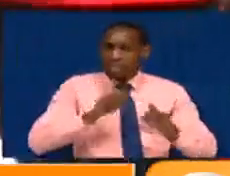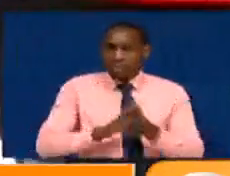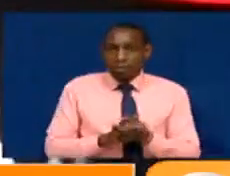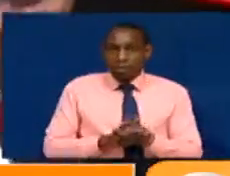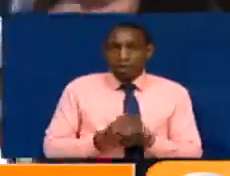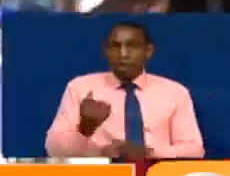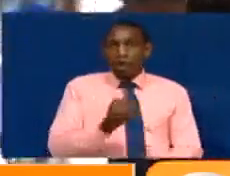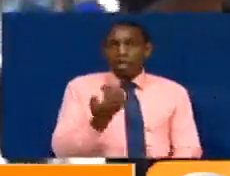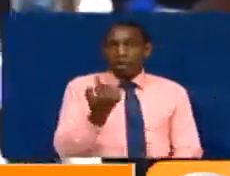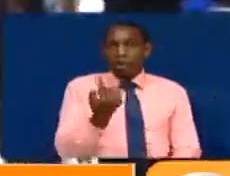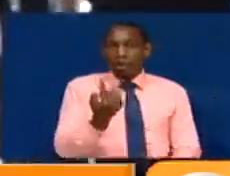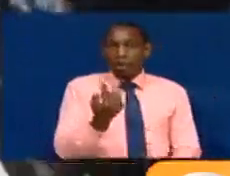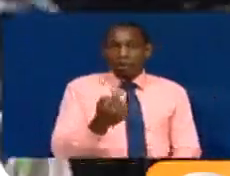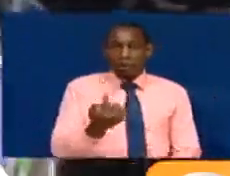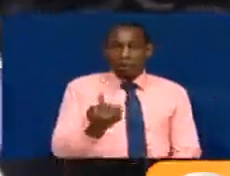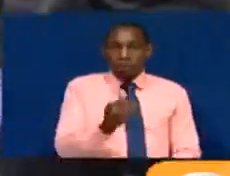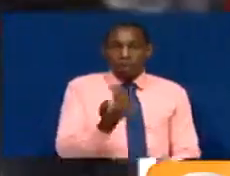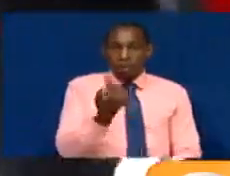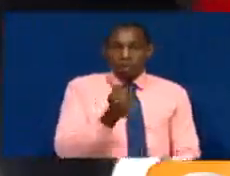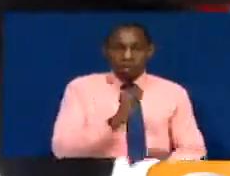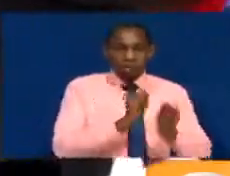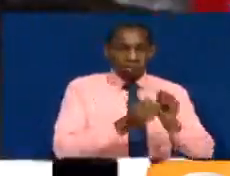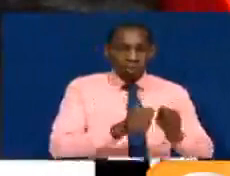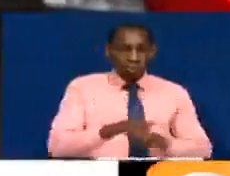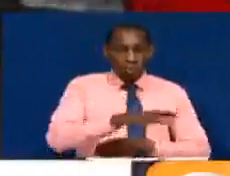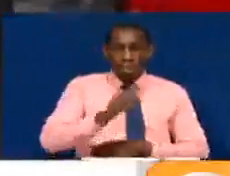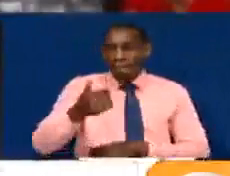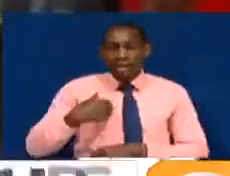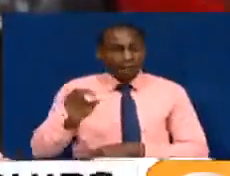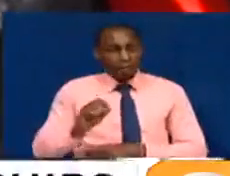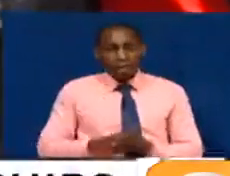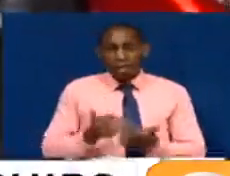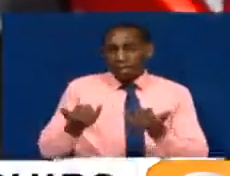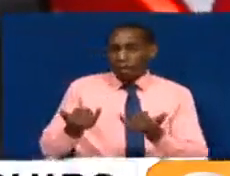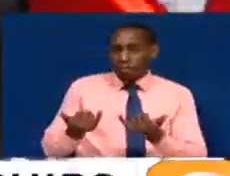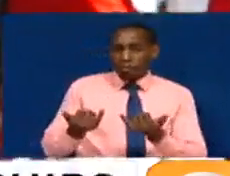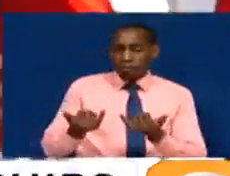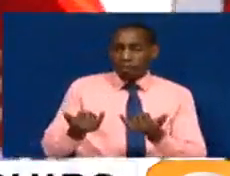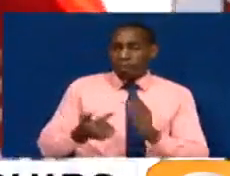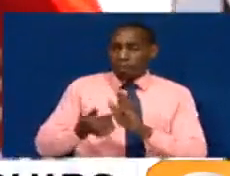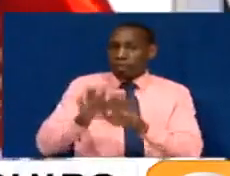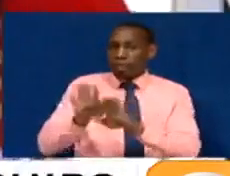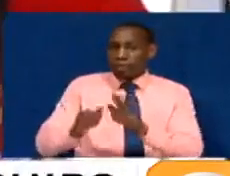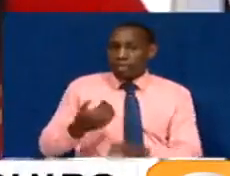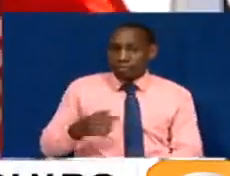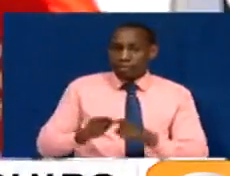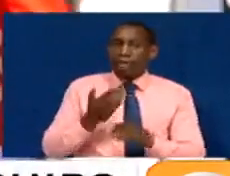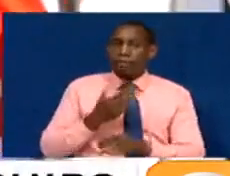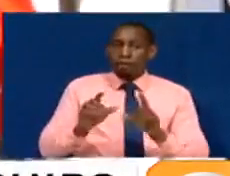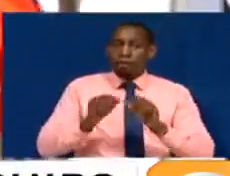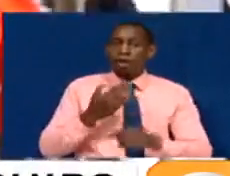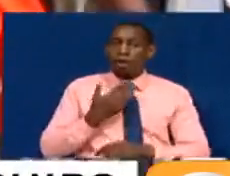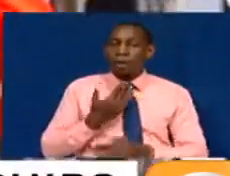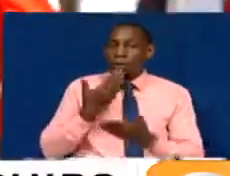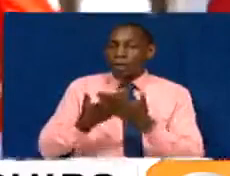have got only one competition venue, but you don't have anything else. Right. So we took them through all that we have at the moment. And I would like to say, I really